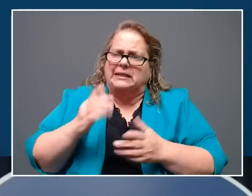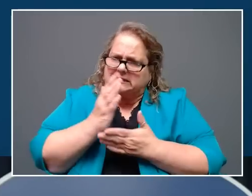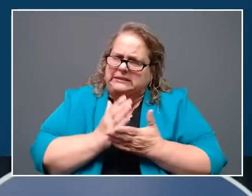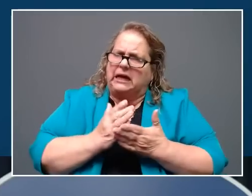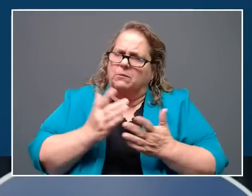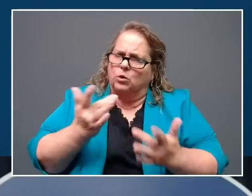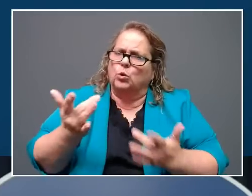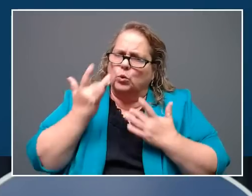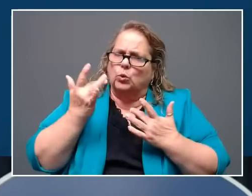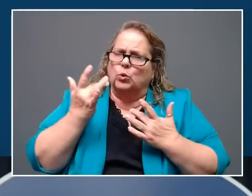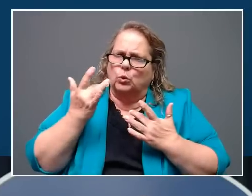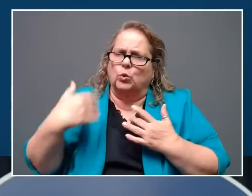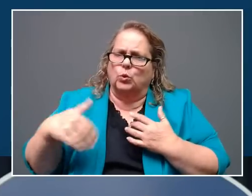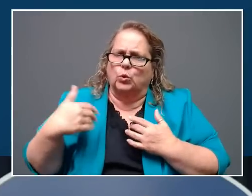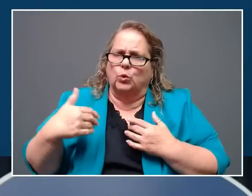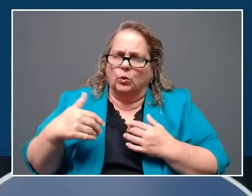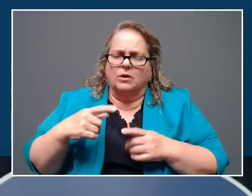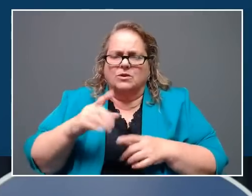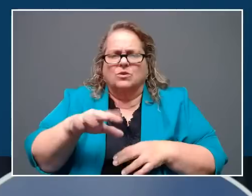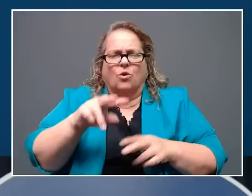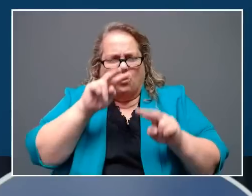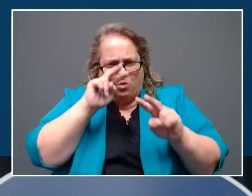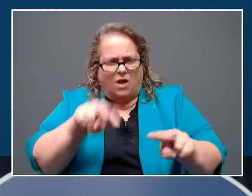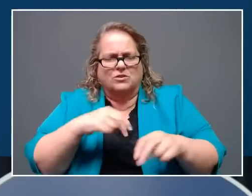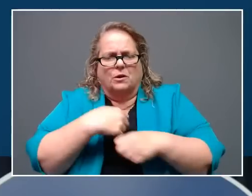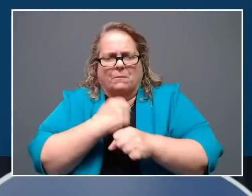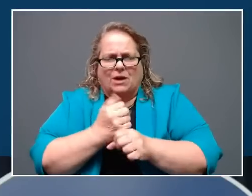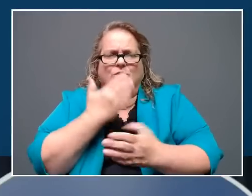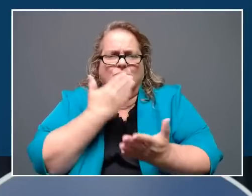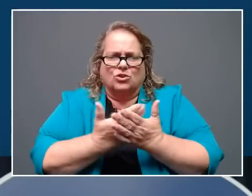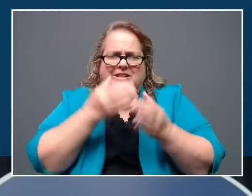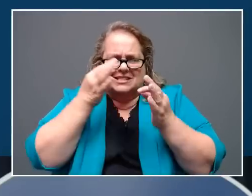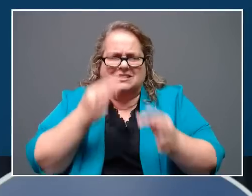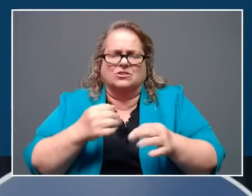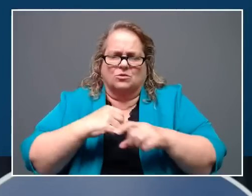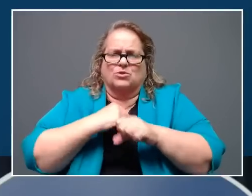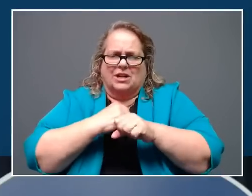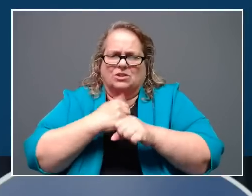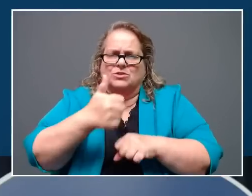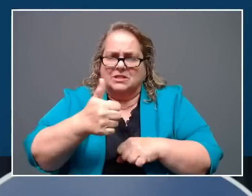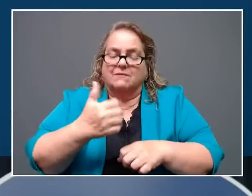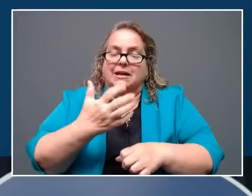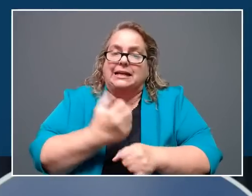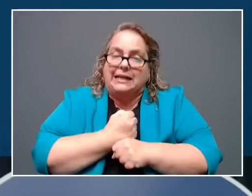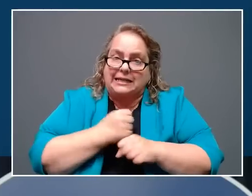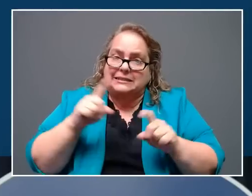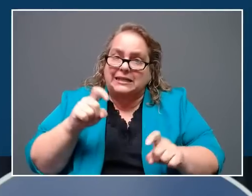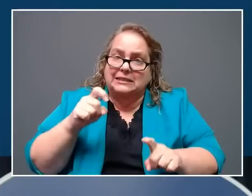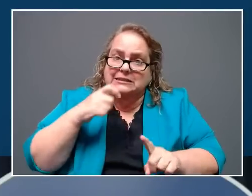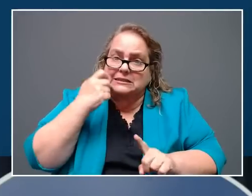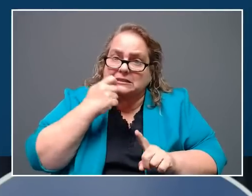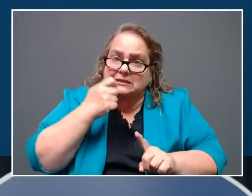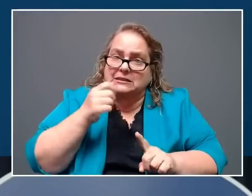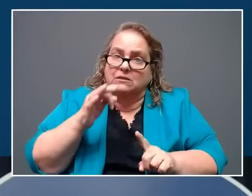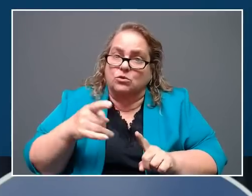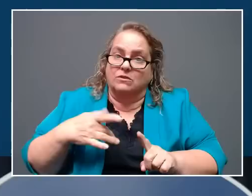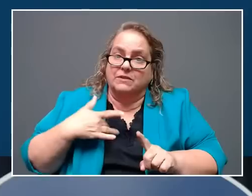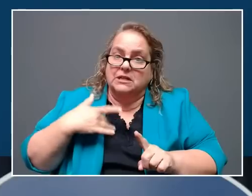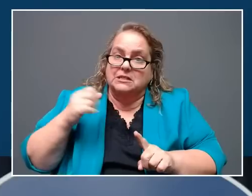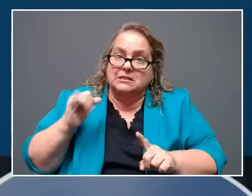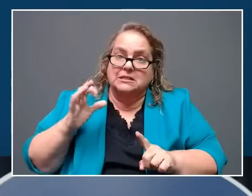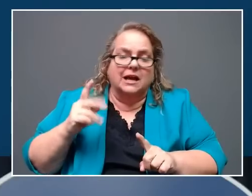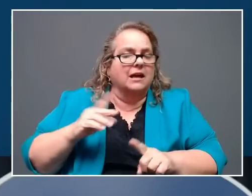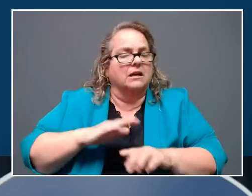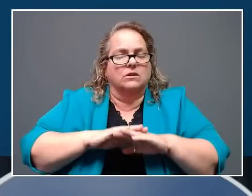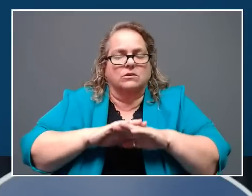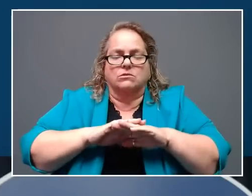watch this, make decisions that protect yourself, get tested if you feel sick, and certainly don't go to work or